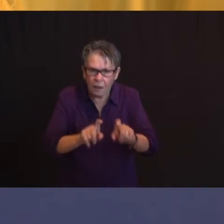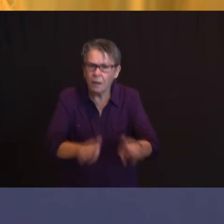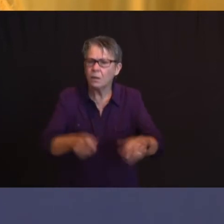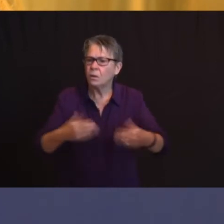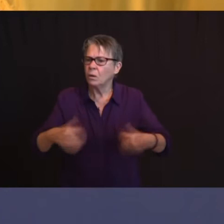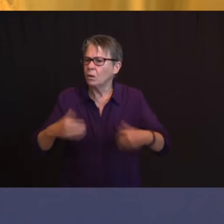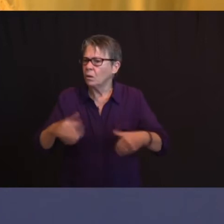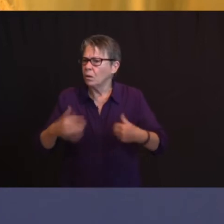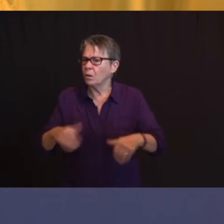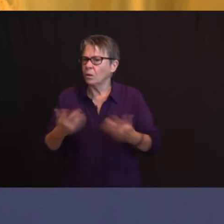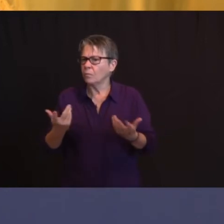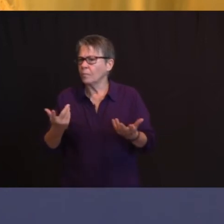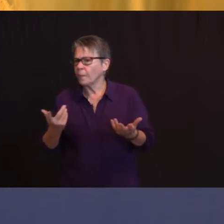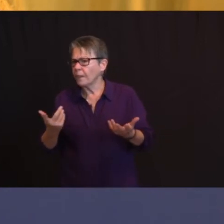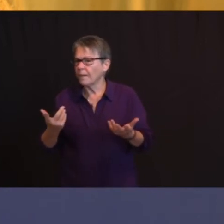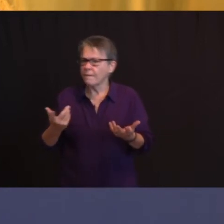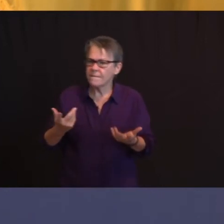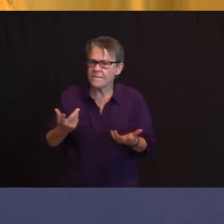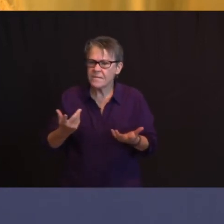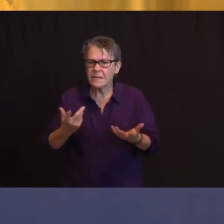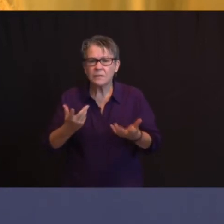to address that.